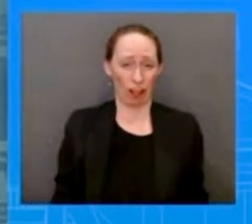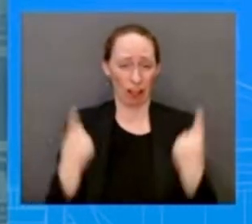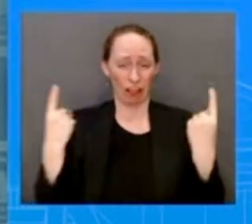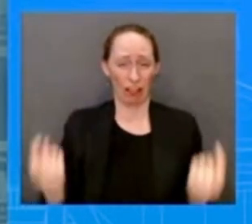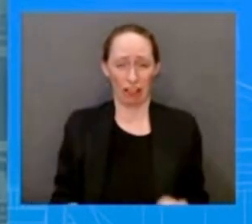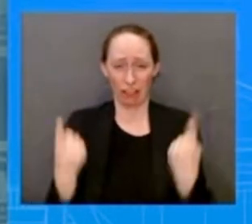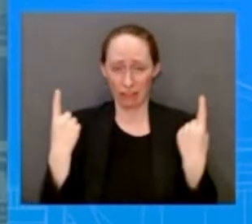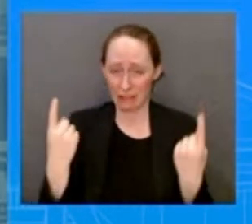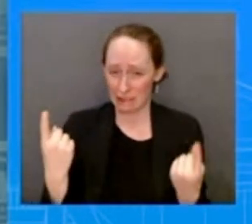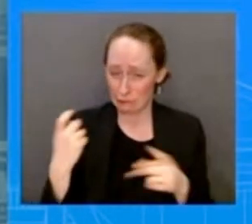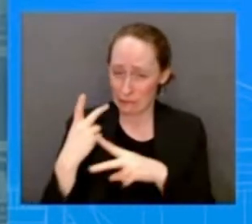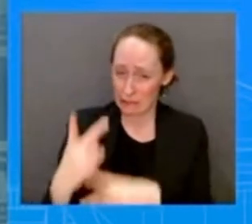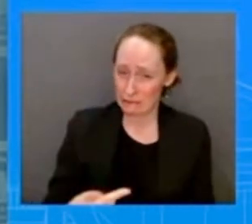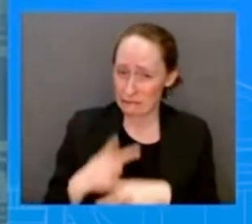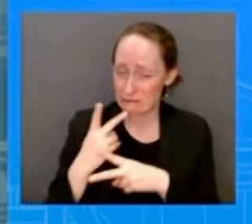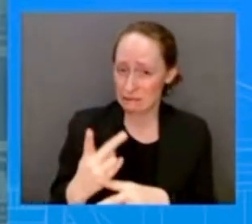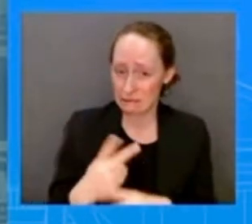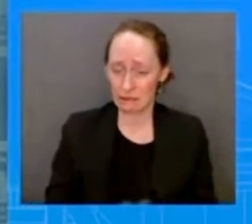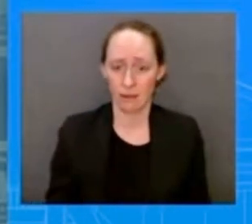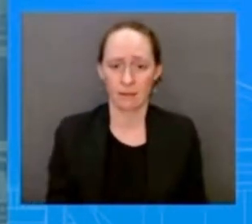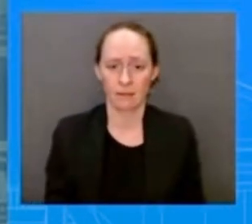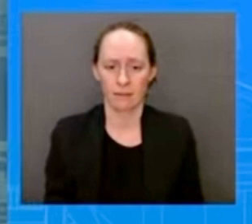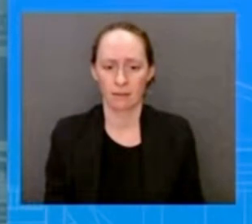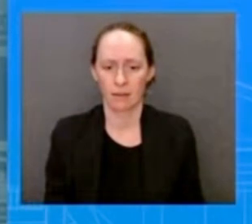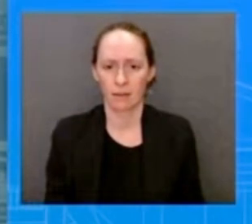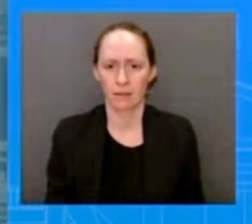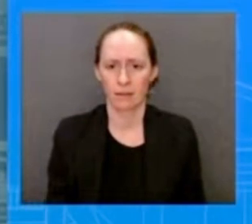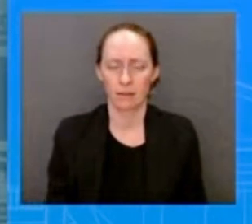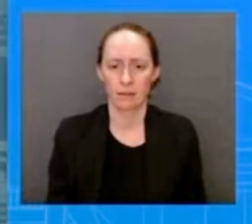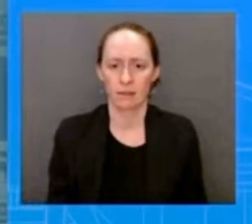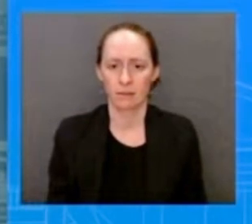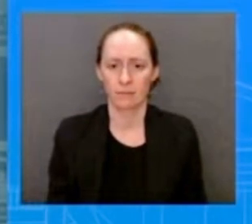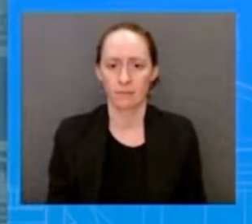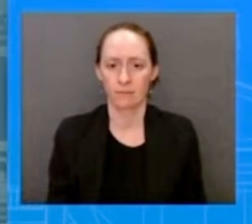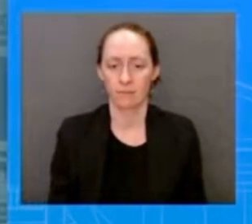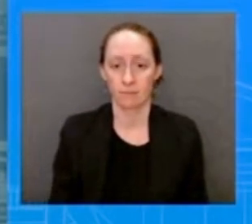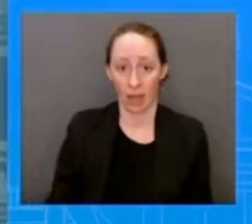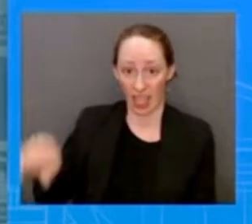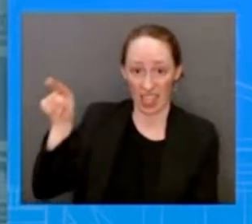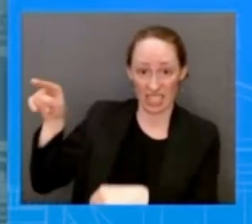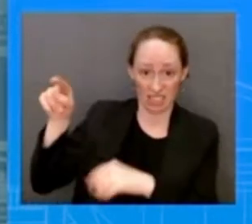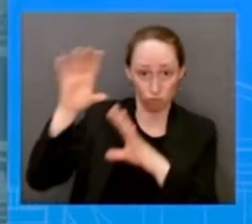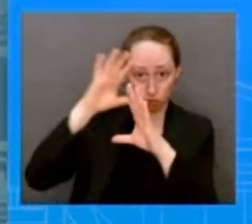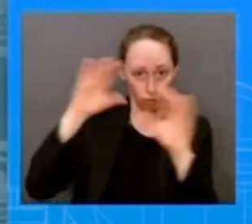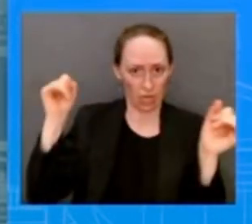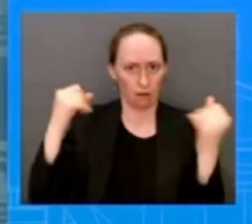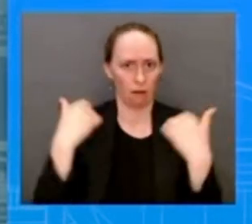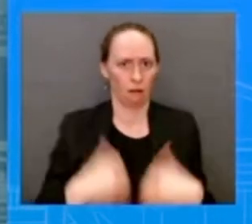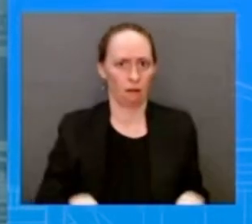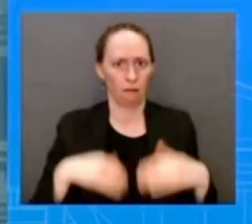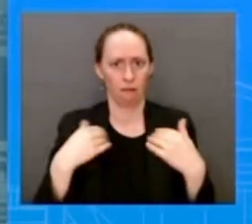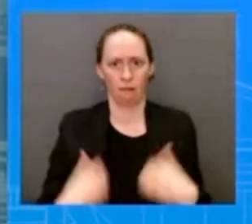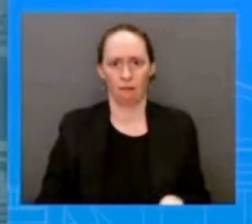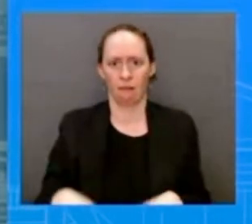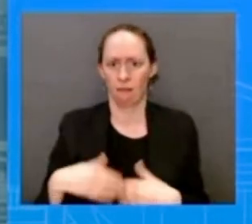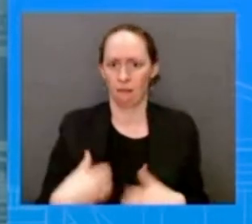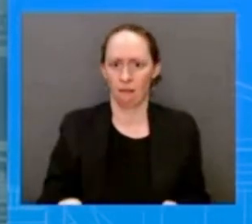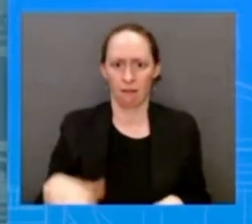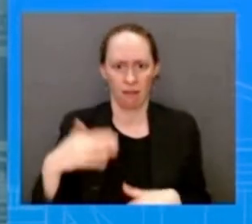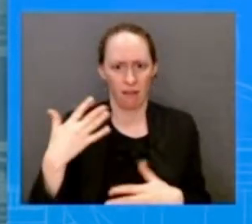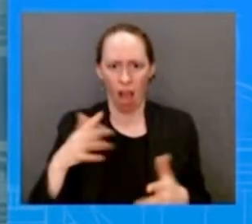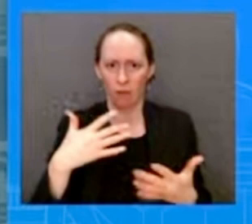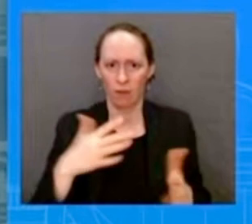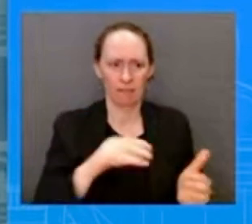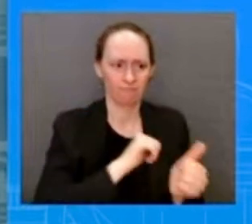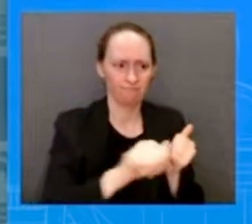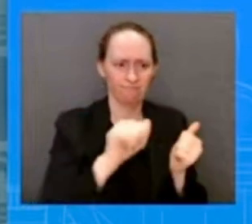put policies forth that has lowered the deficit by $1.7 trillion. So he's taken that very seriously to make sure that we